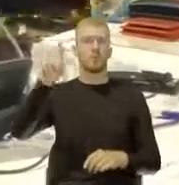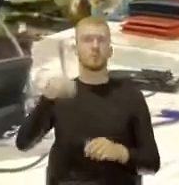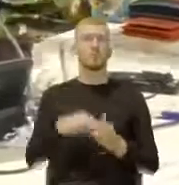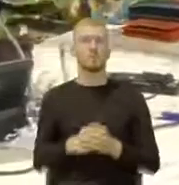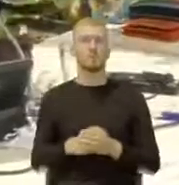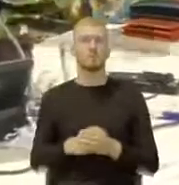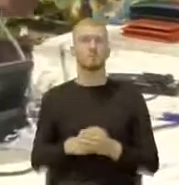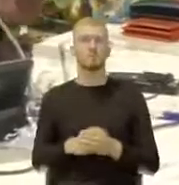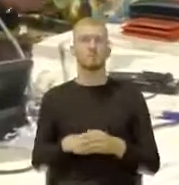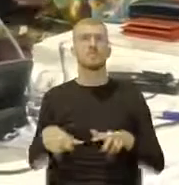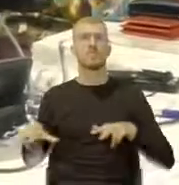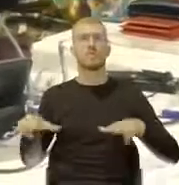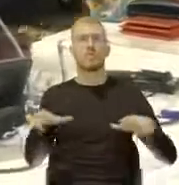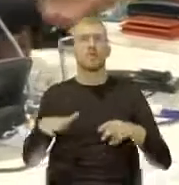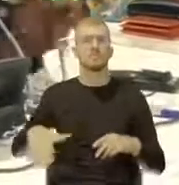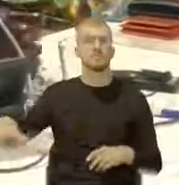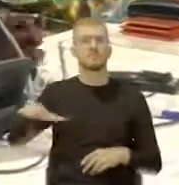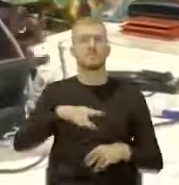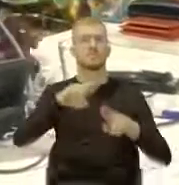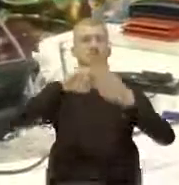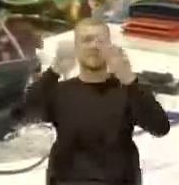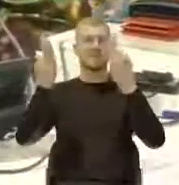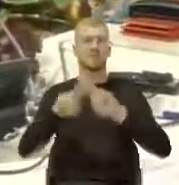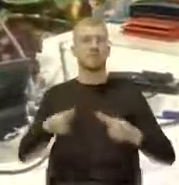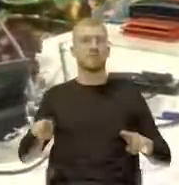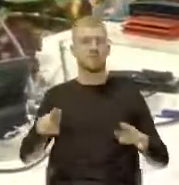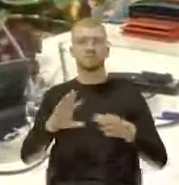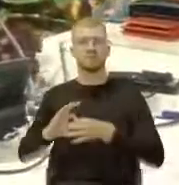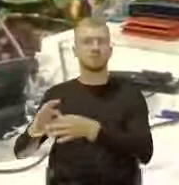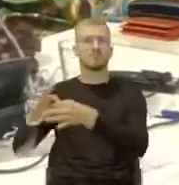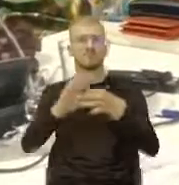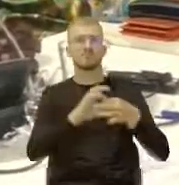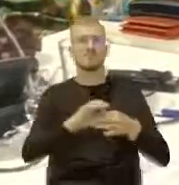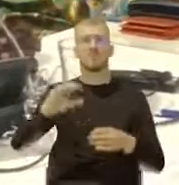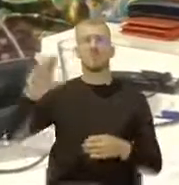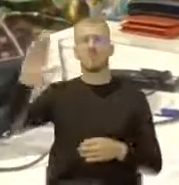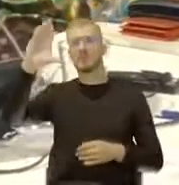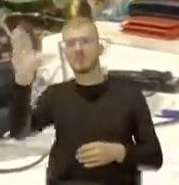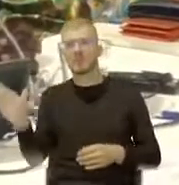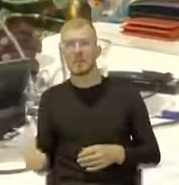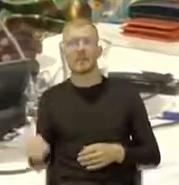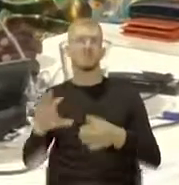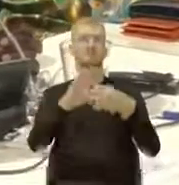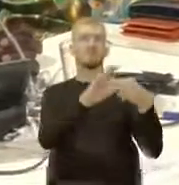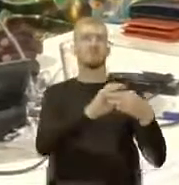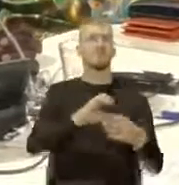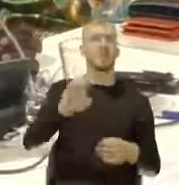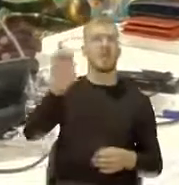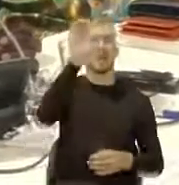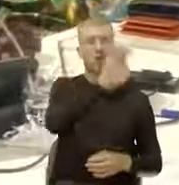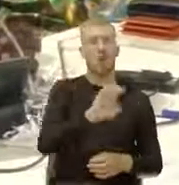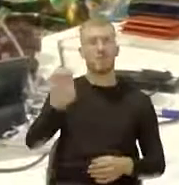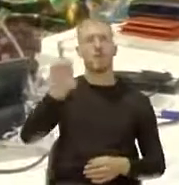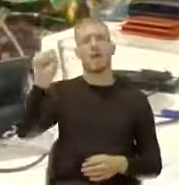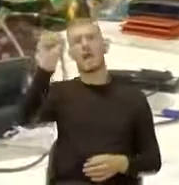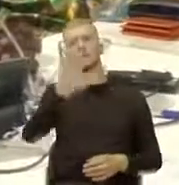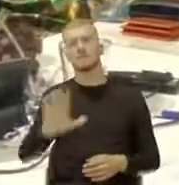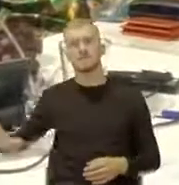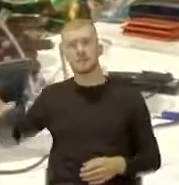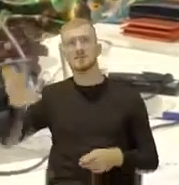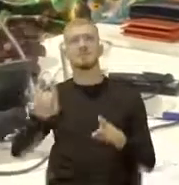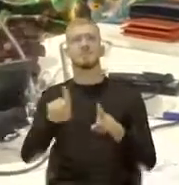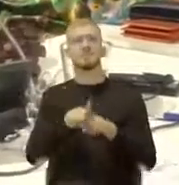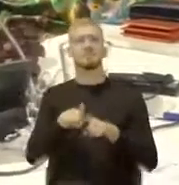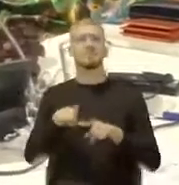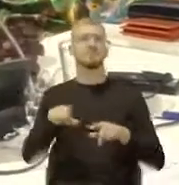Union, the Asian, but also the Organization of American States. We need a place in those organizations for local